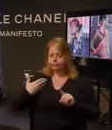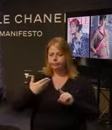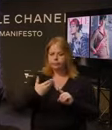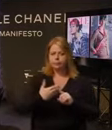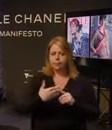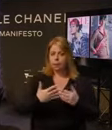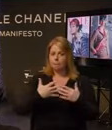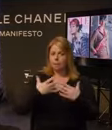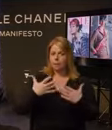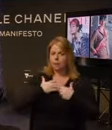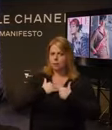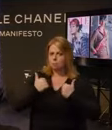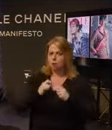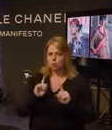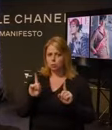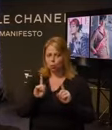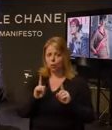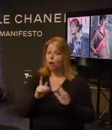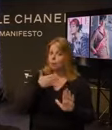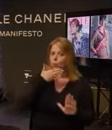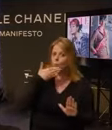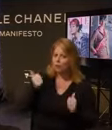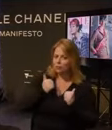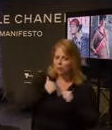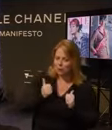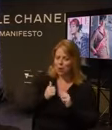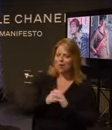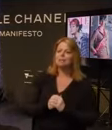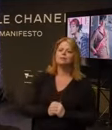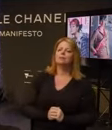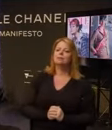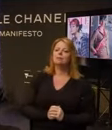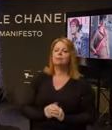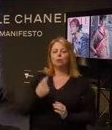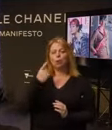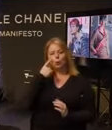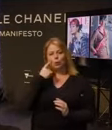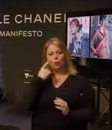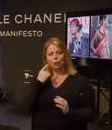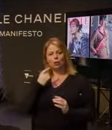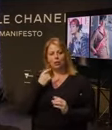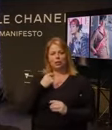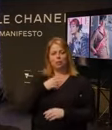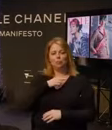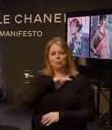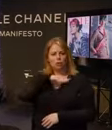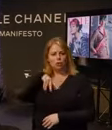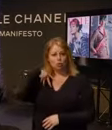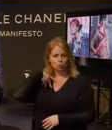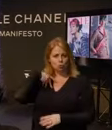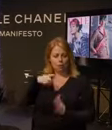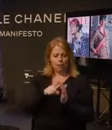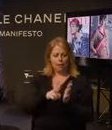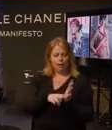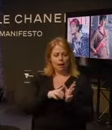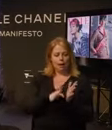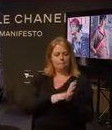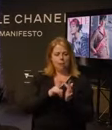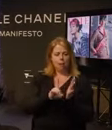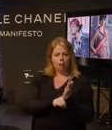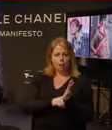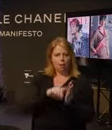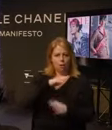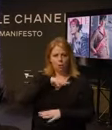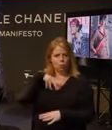big surprise, a wonderful surprise for me, was looking at the scale of her jewellery, the enamel jewellery. I